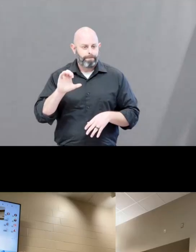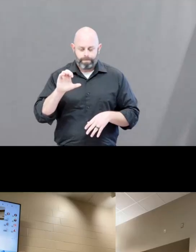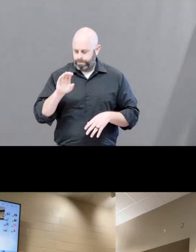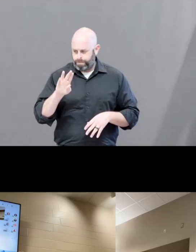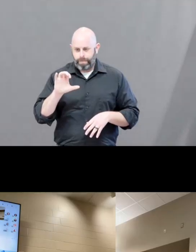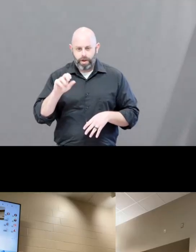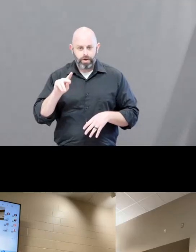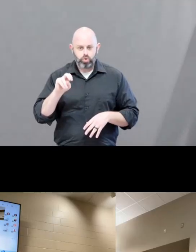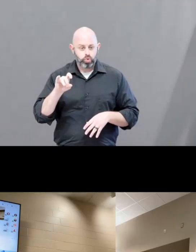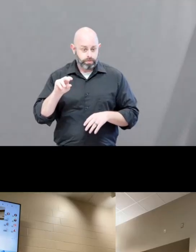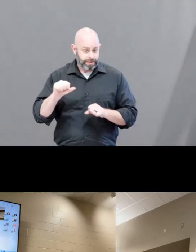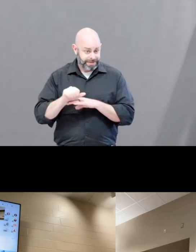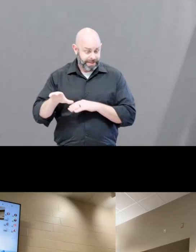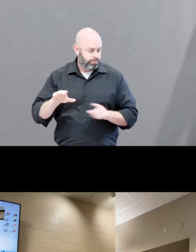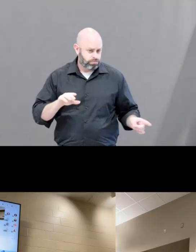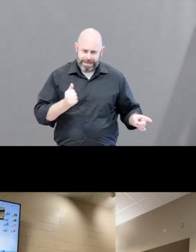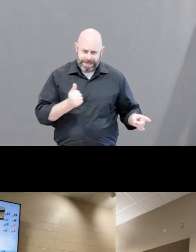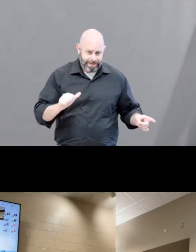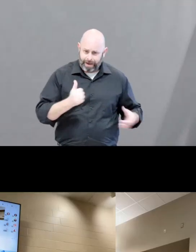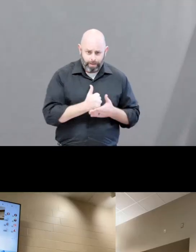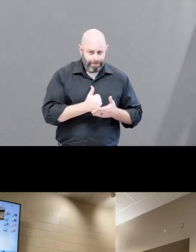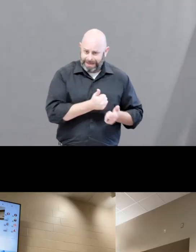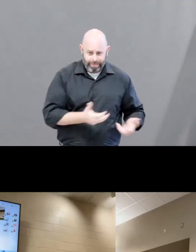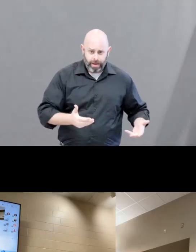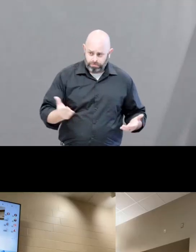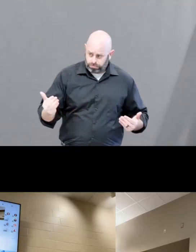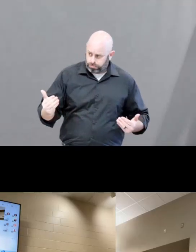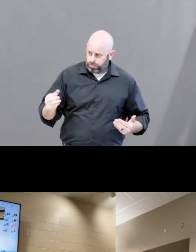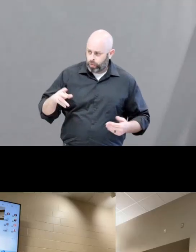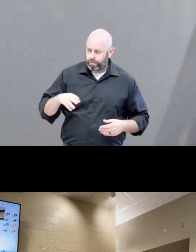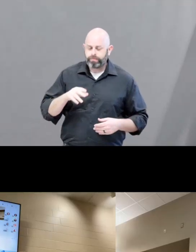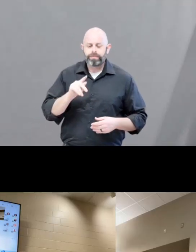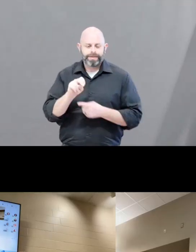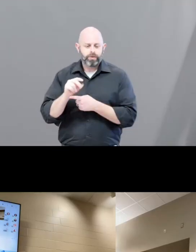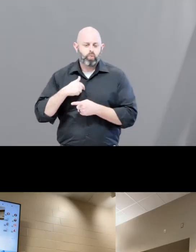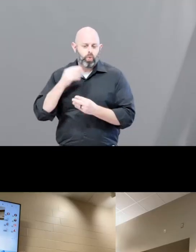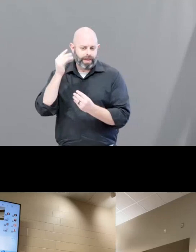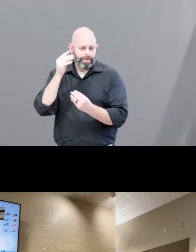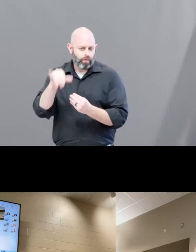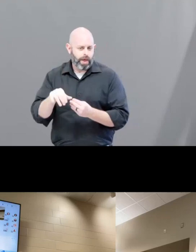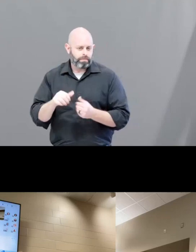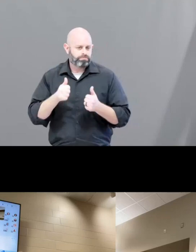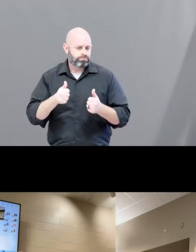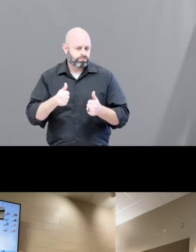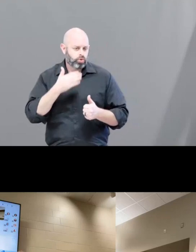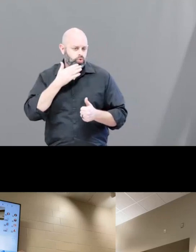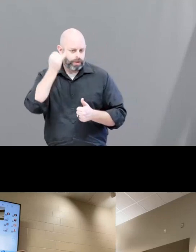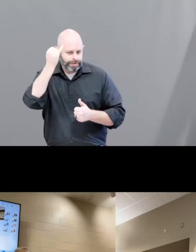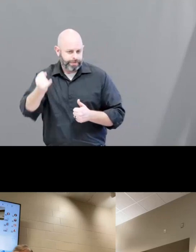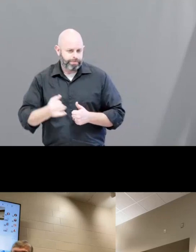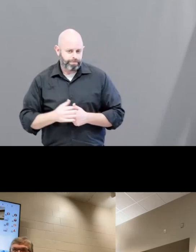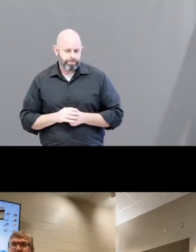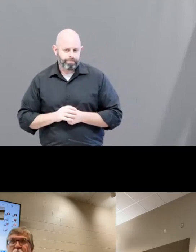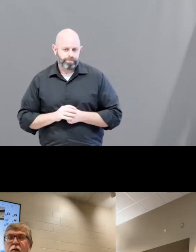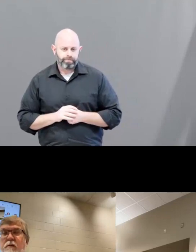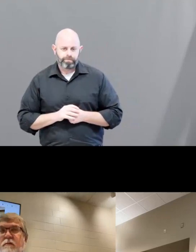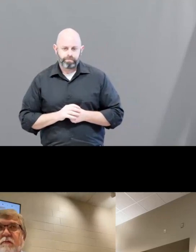anything could help. Well, that's what I'm looking for, so yeah, you just think about that one too. Yeah. That was good.